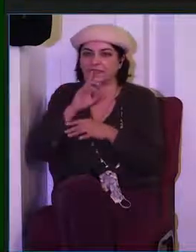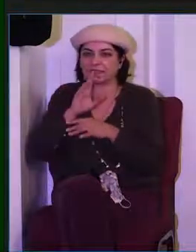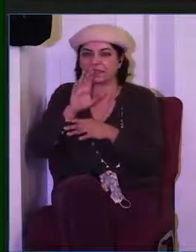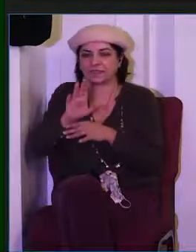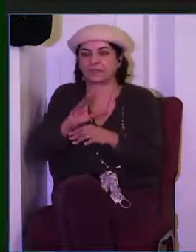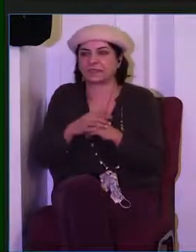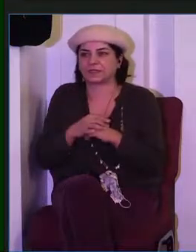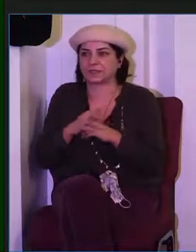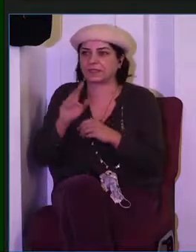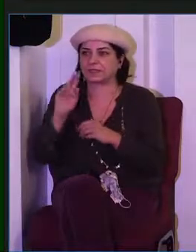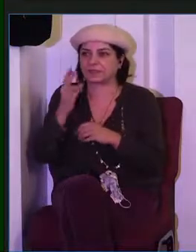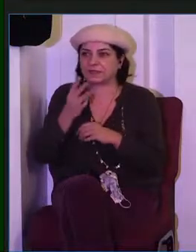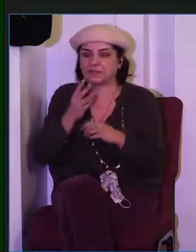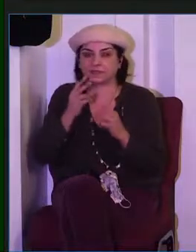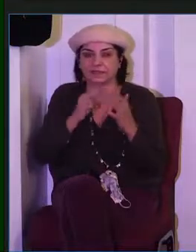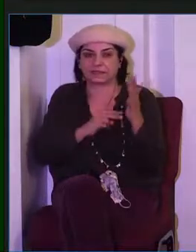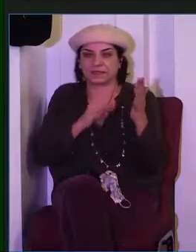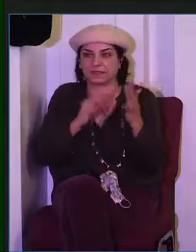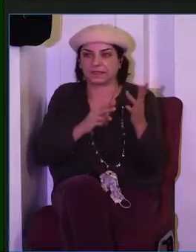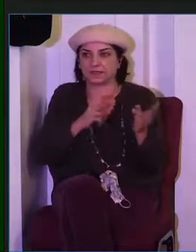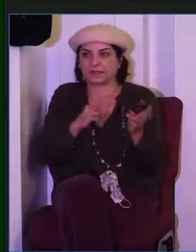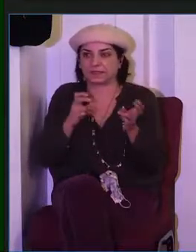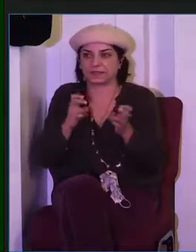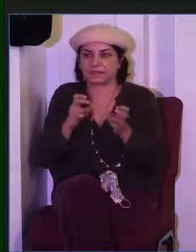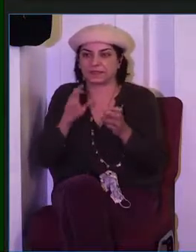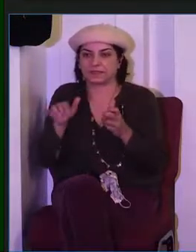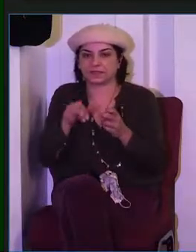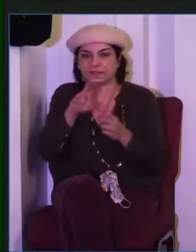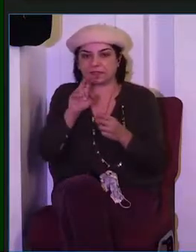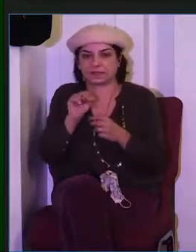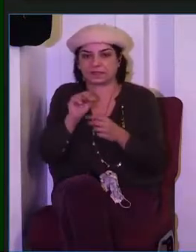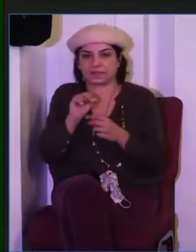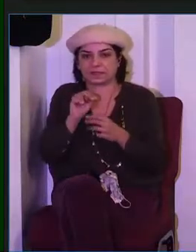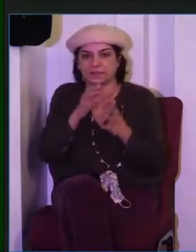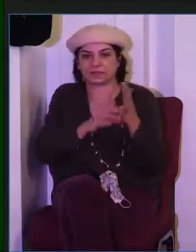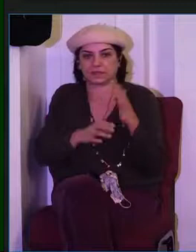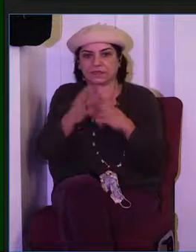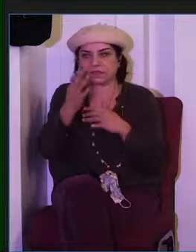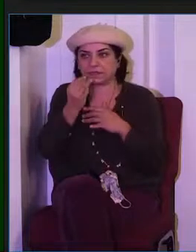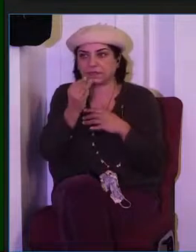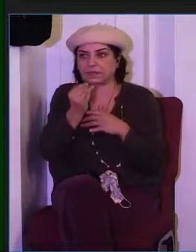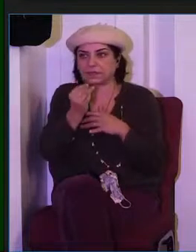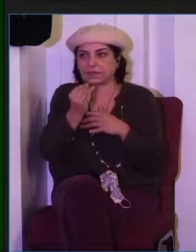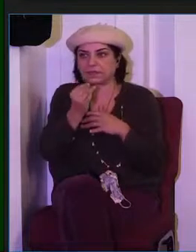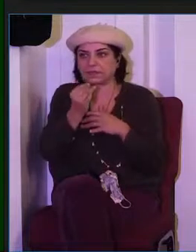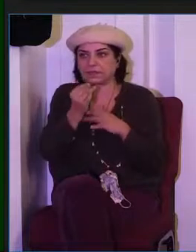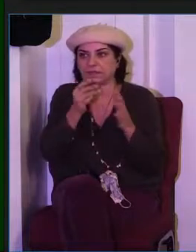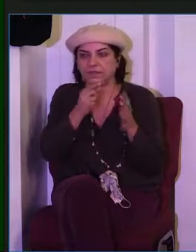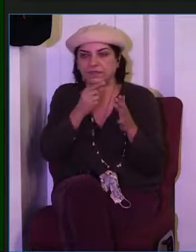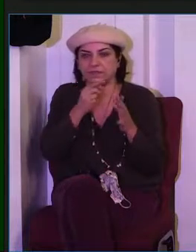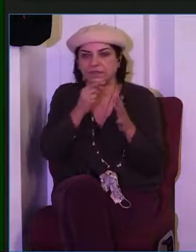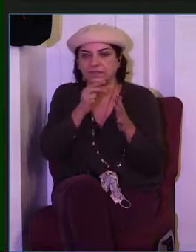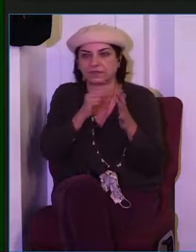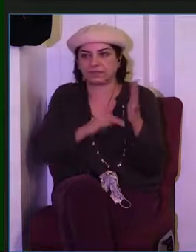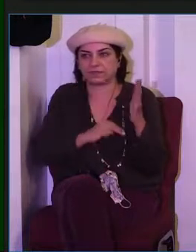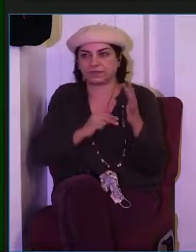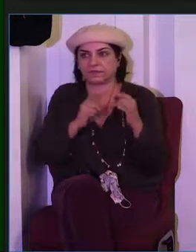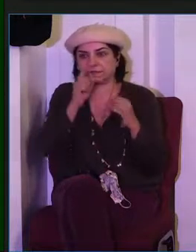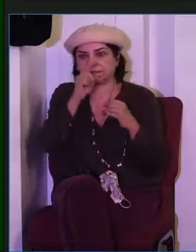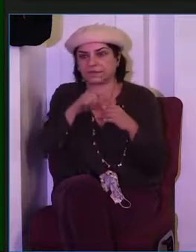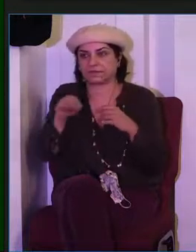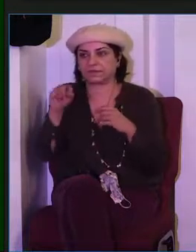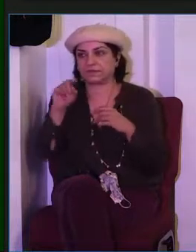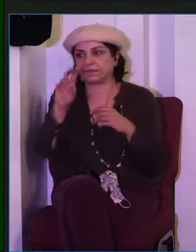Our second reading is taken from the Gospel of John, chapter 14, verses 1